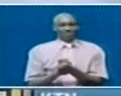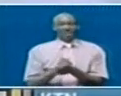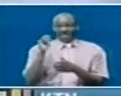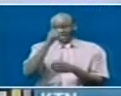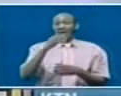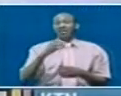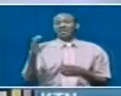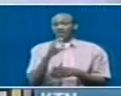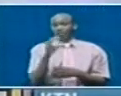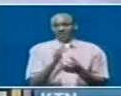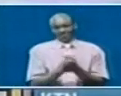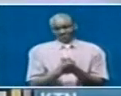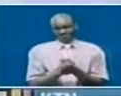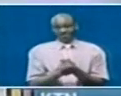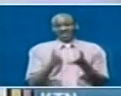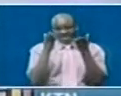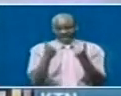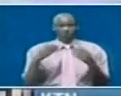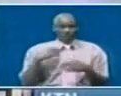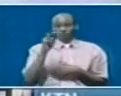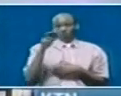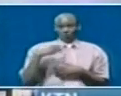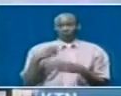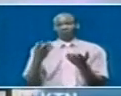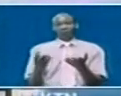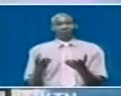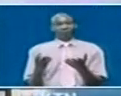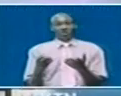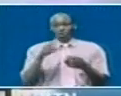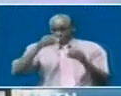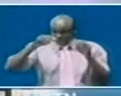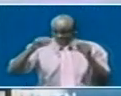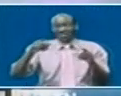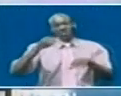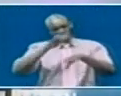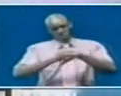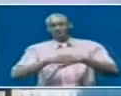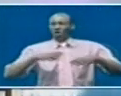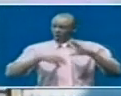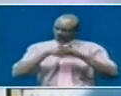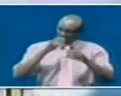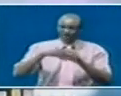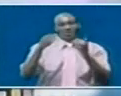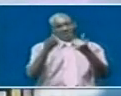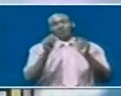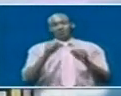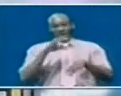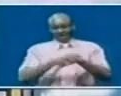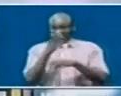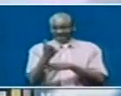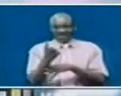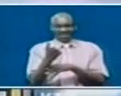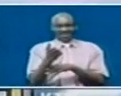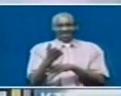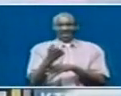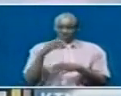customers nowadays look for reliability, safety, quality, luxury, and last, certainly not